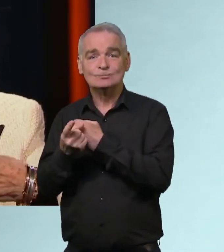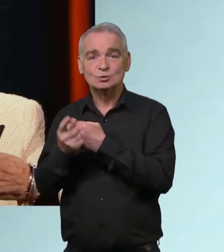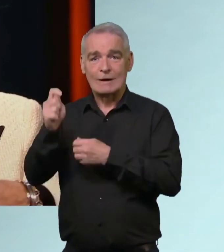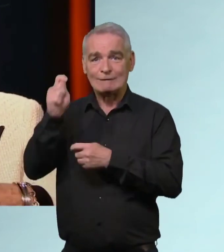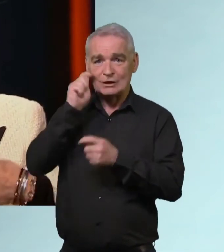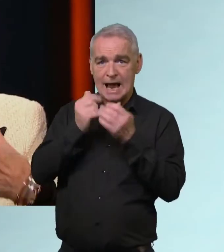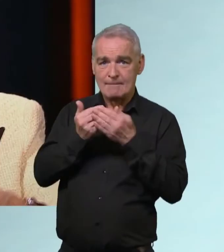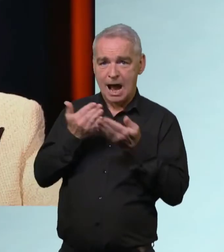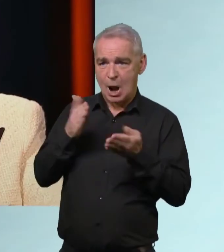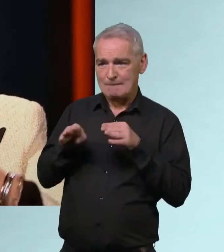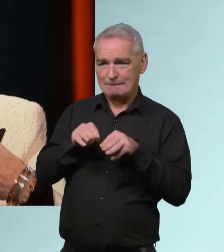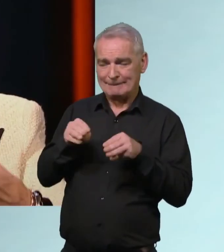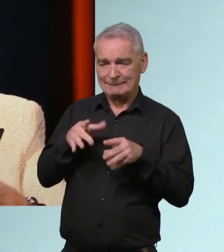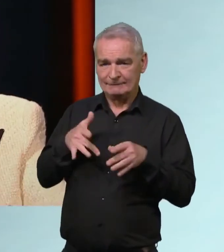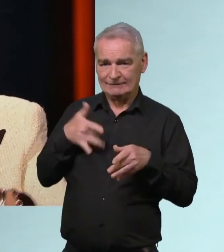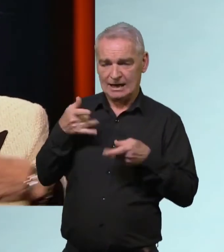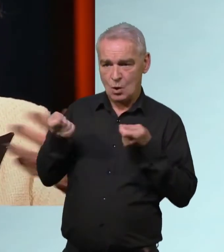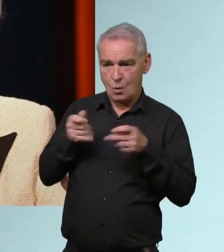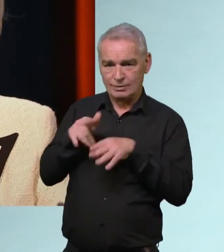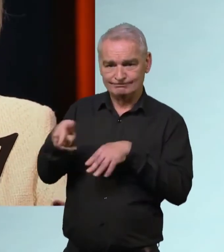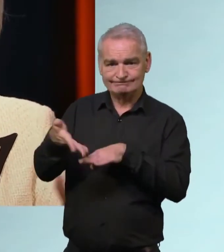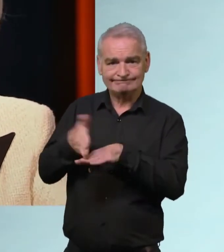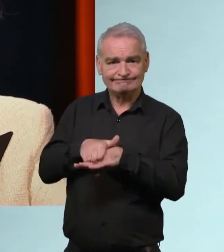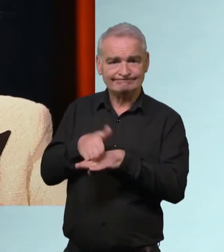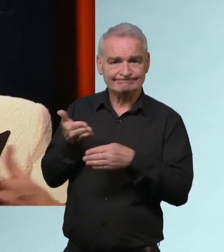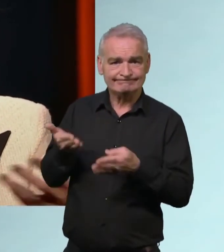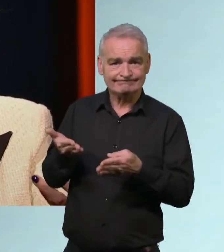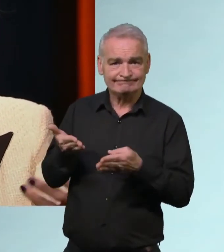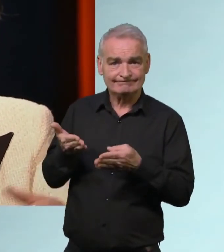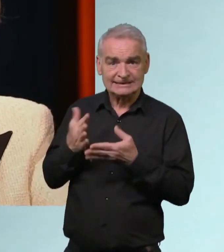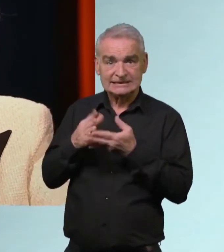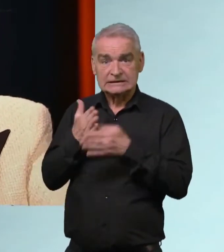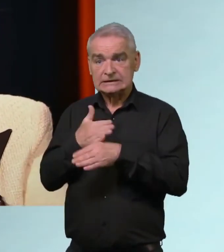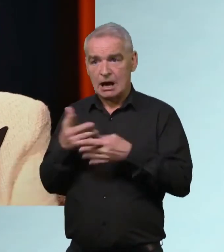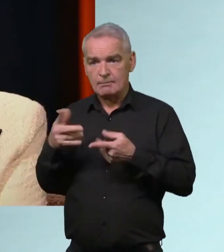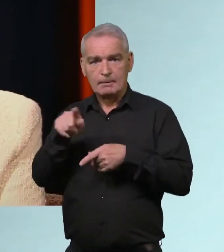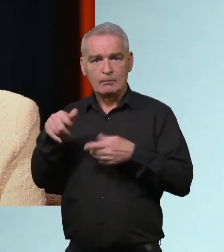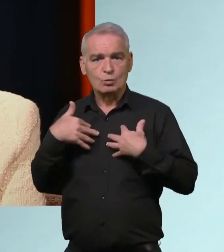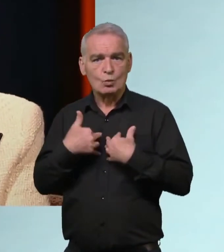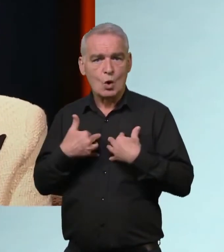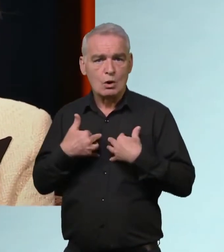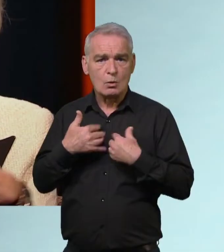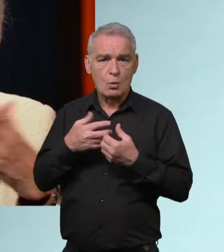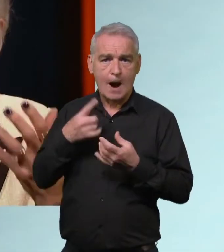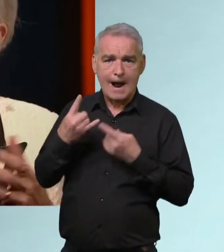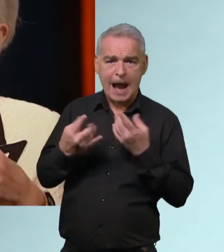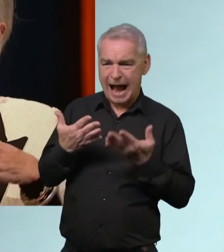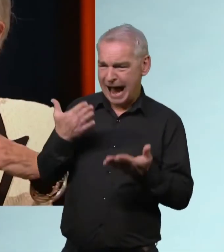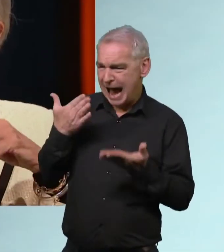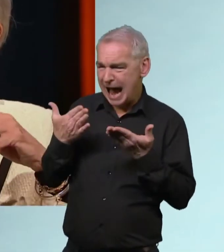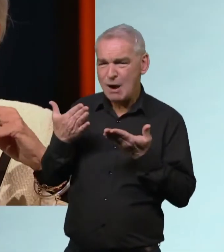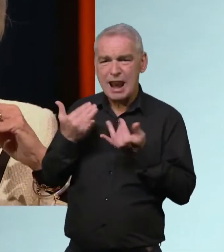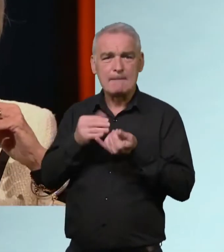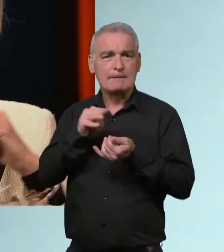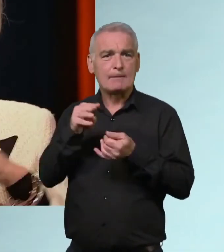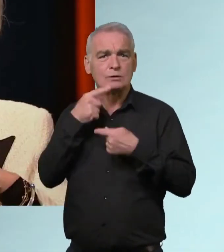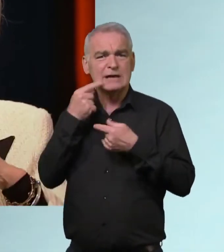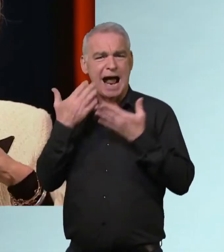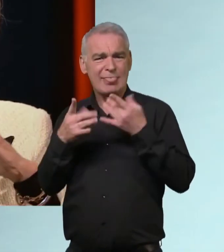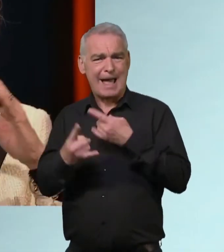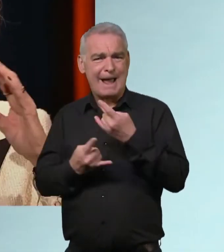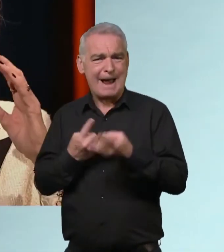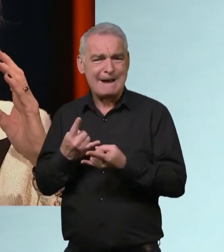people get a bit maudlin about death and things that happen and they start to worry, you know, think about, well, why did it happen and all of this,